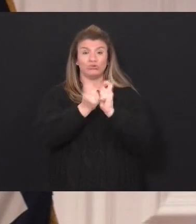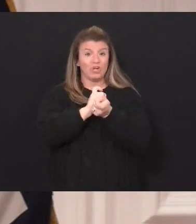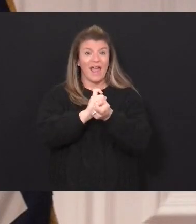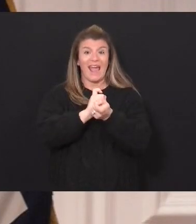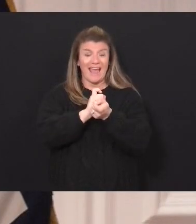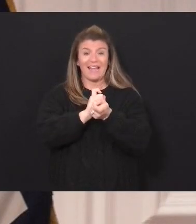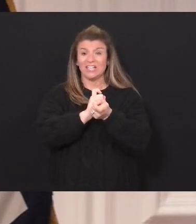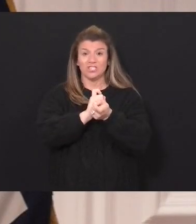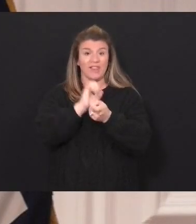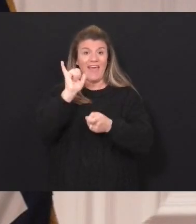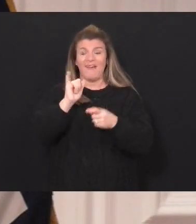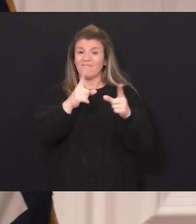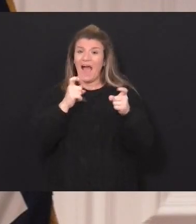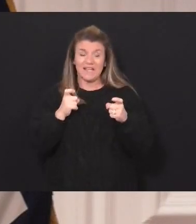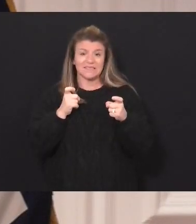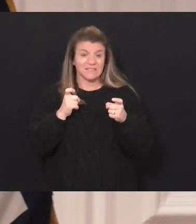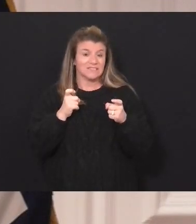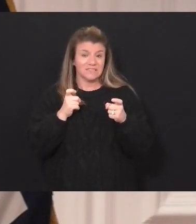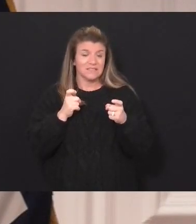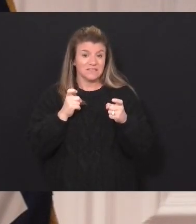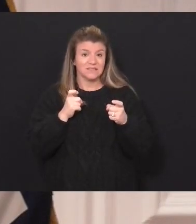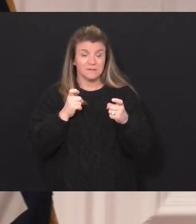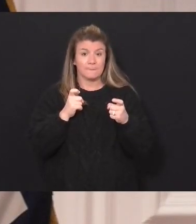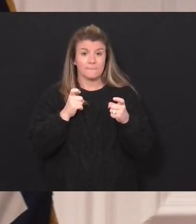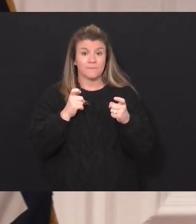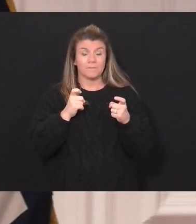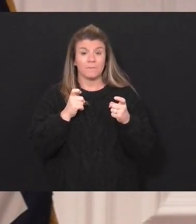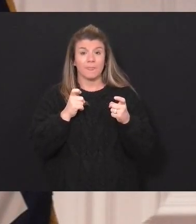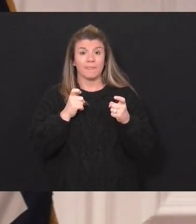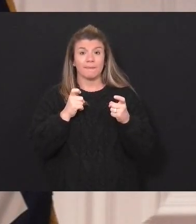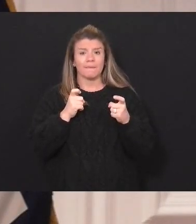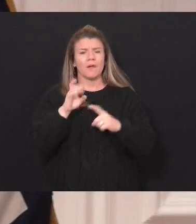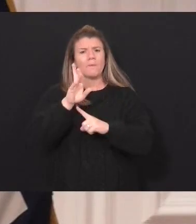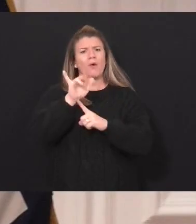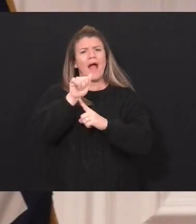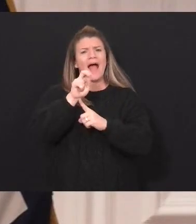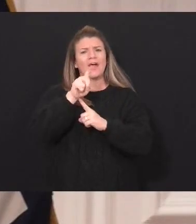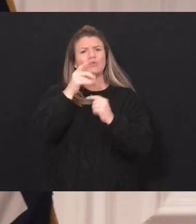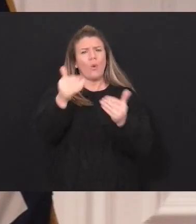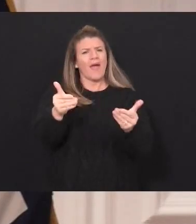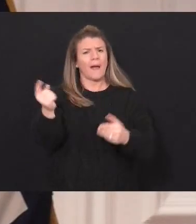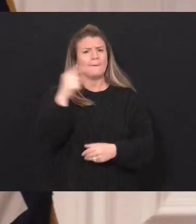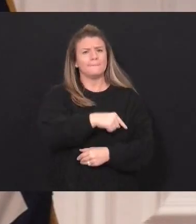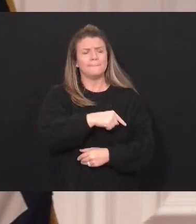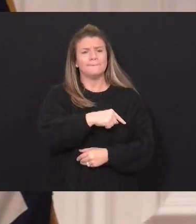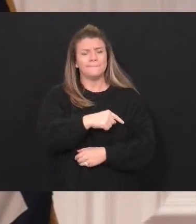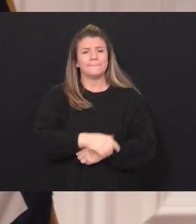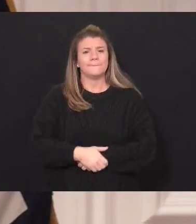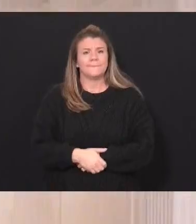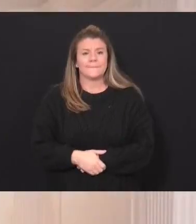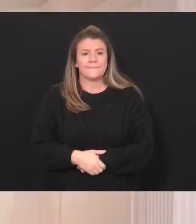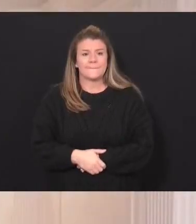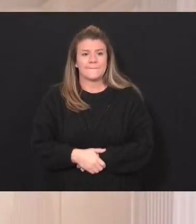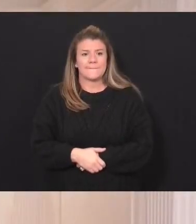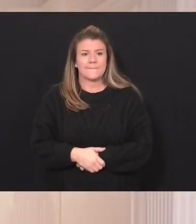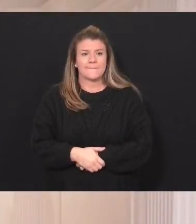move them quickly and everything. But Brian, come on up here and you, I mean.